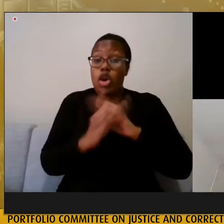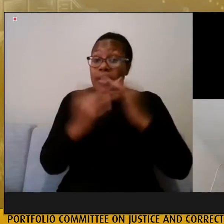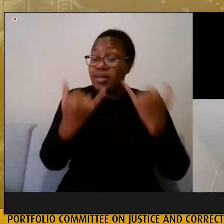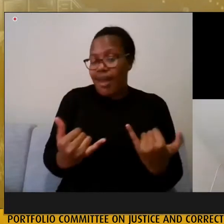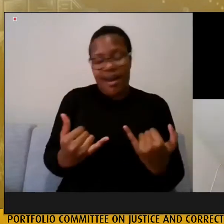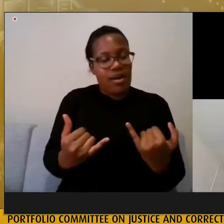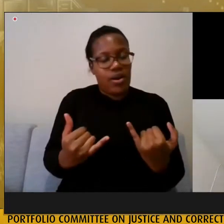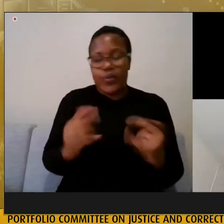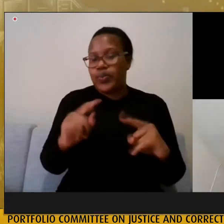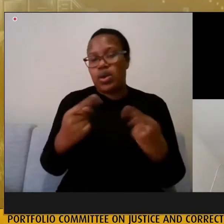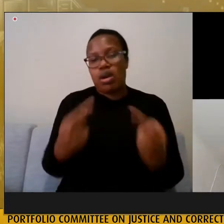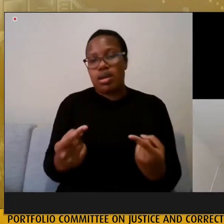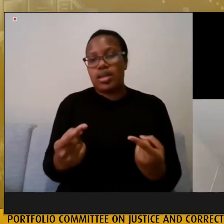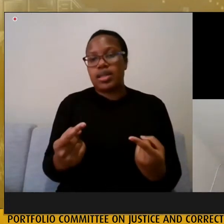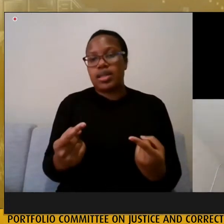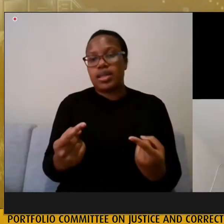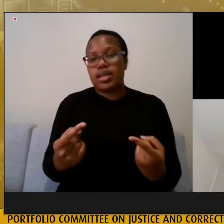the